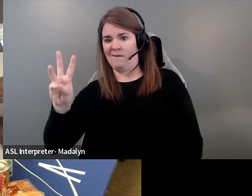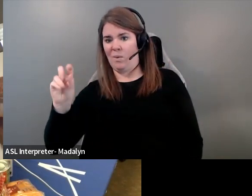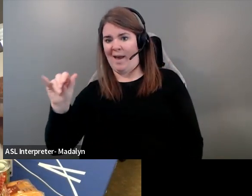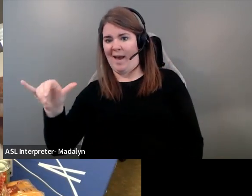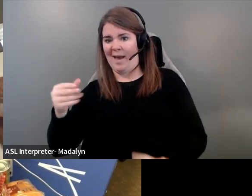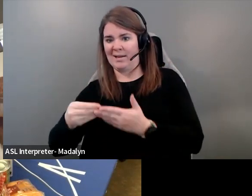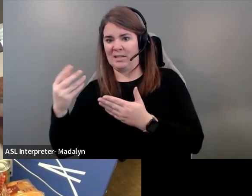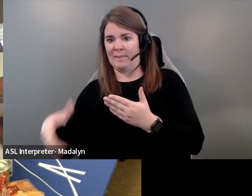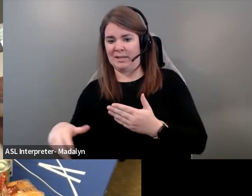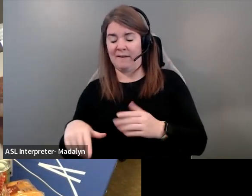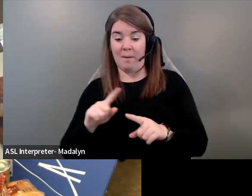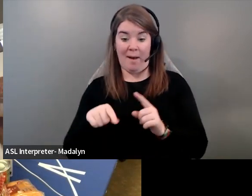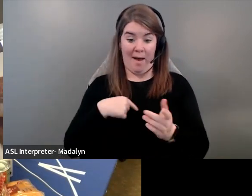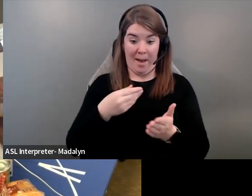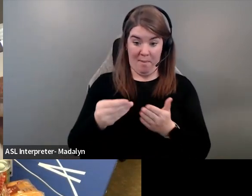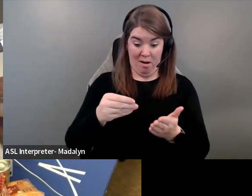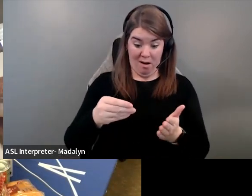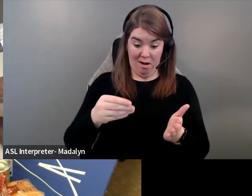those groceries that you see on the table for